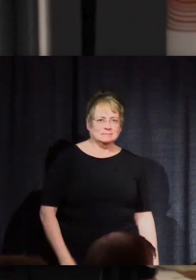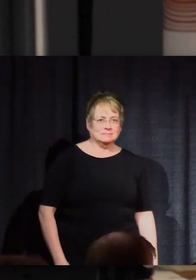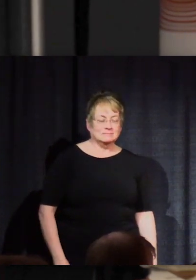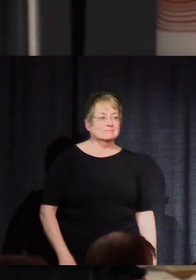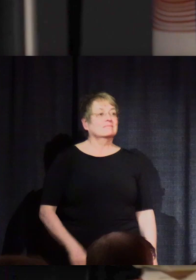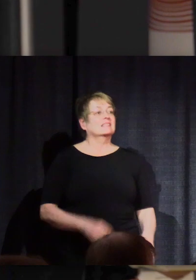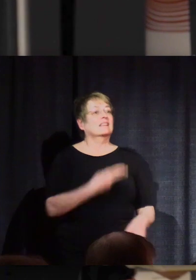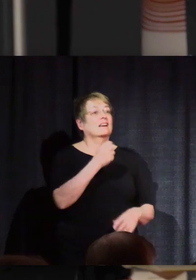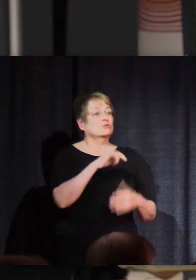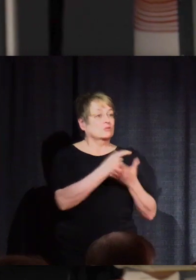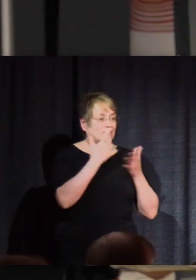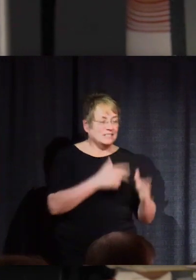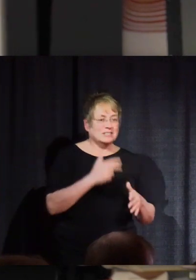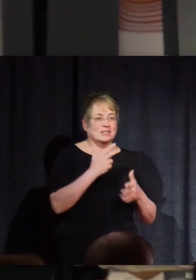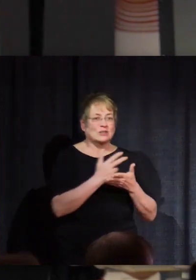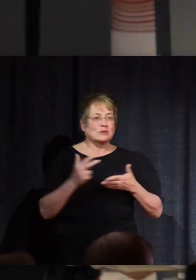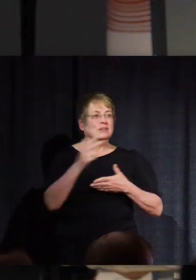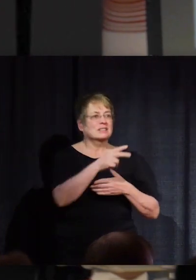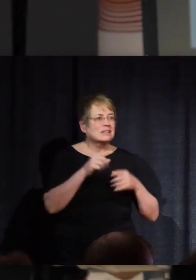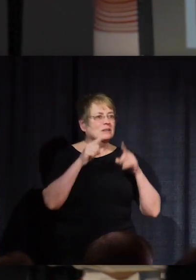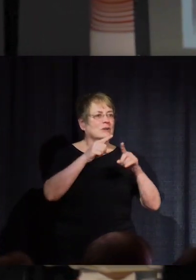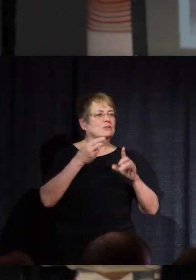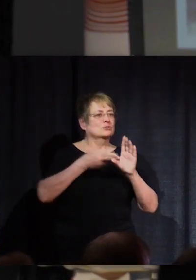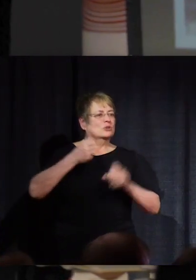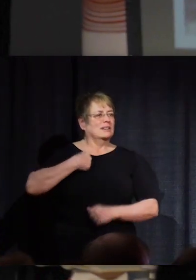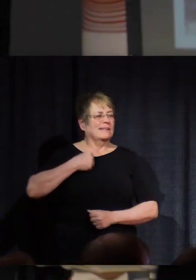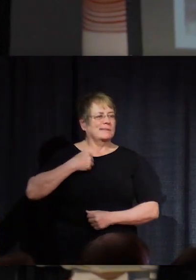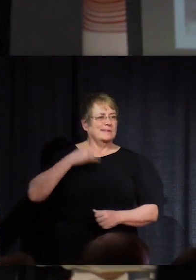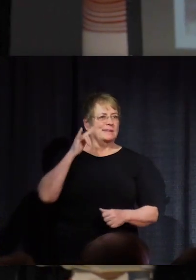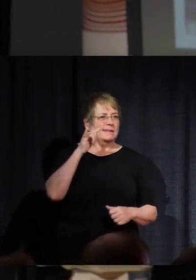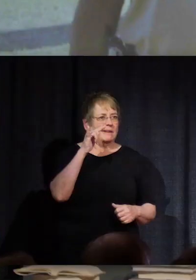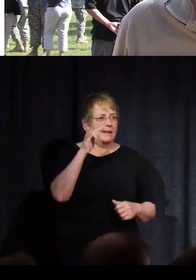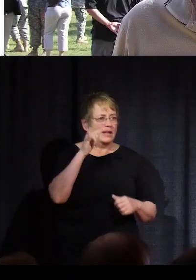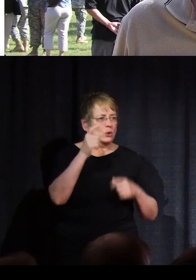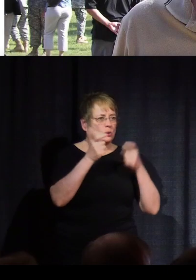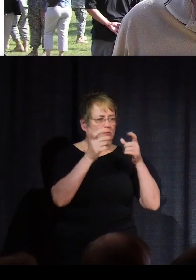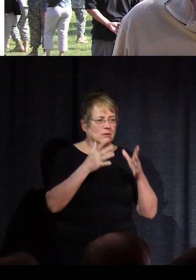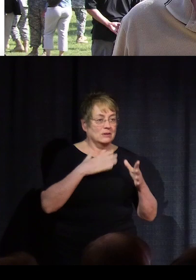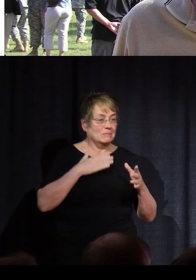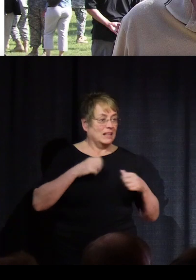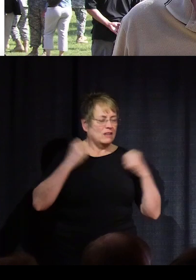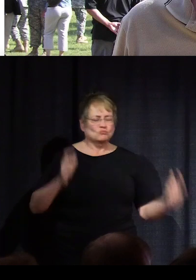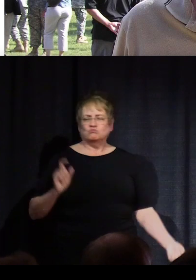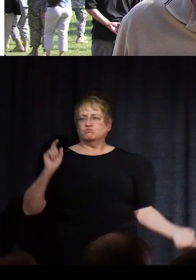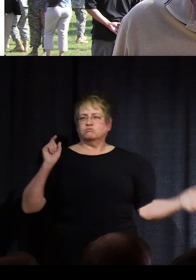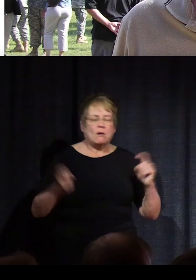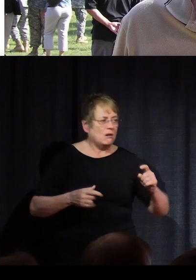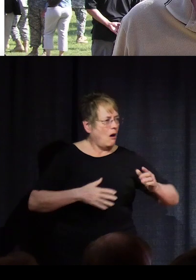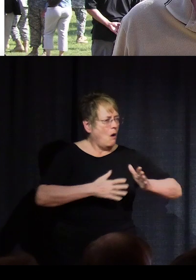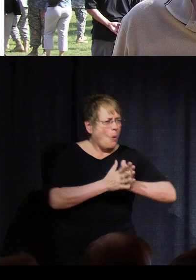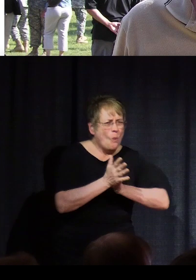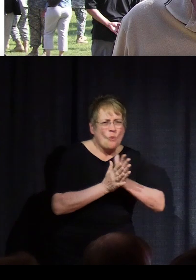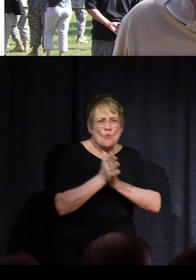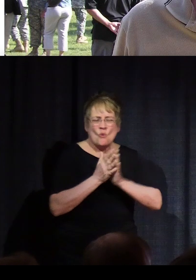3 weeks after high school, I left for the Army as an air traffic controller, and my entire life changed. And I thrived in the